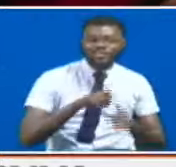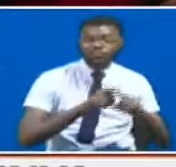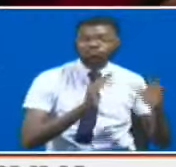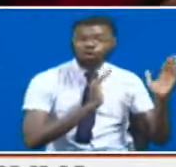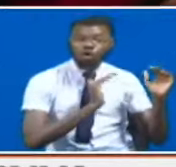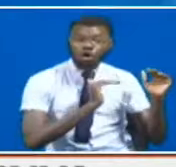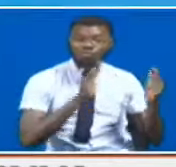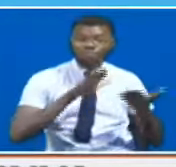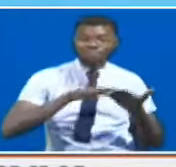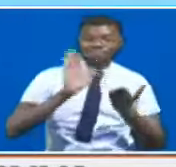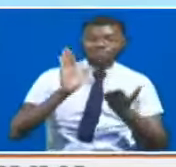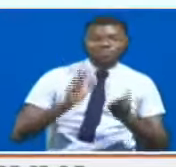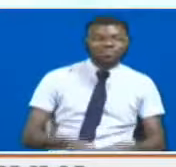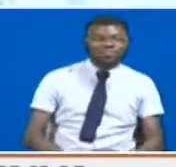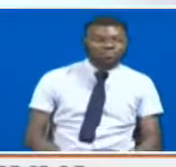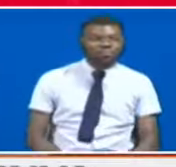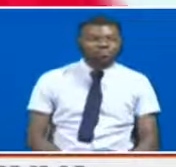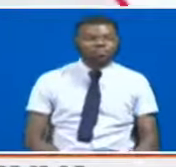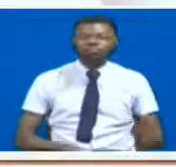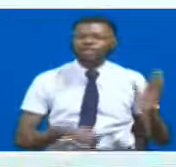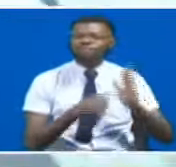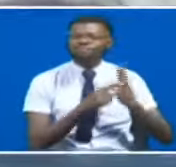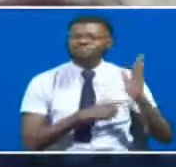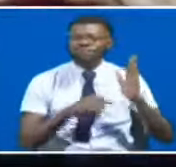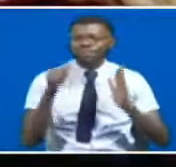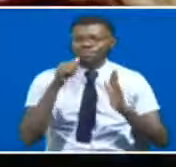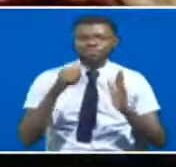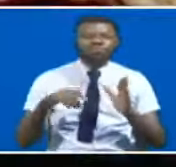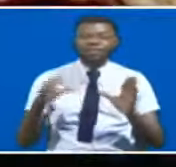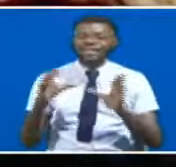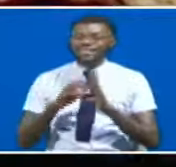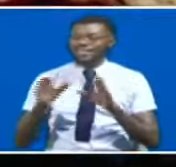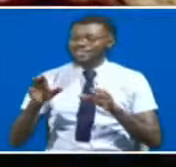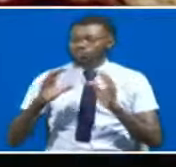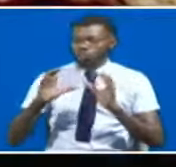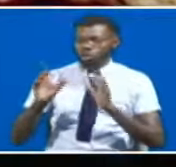year. Let's move to the Premier League now. Chelsea manager Mauricio Pochettino says his side